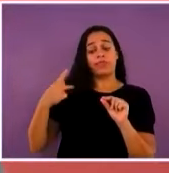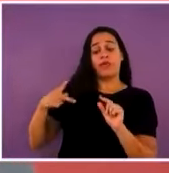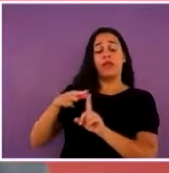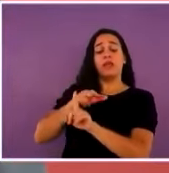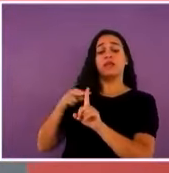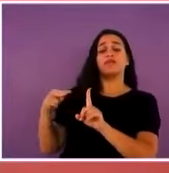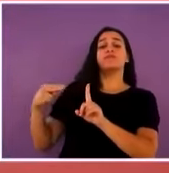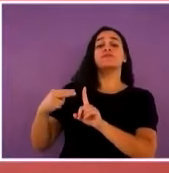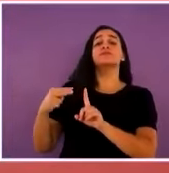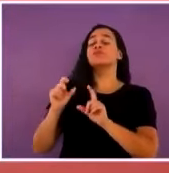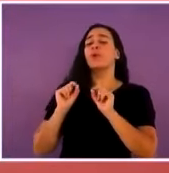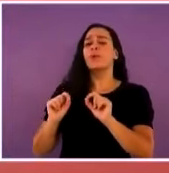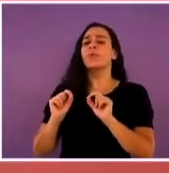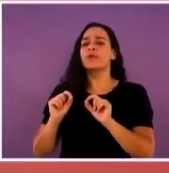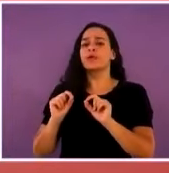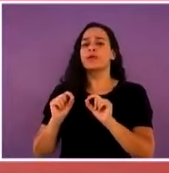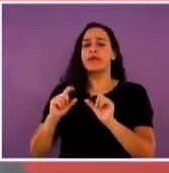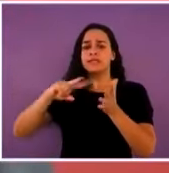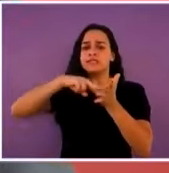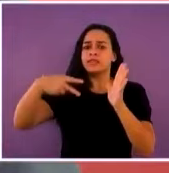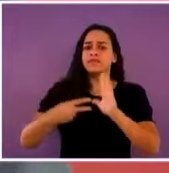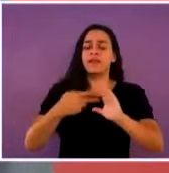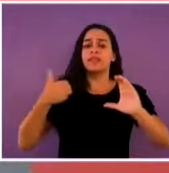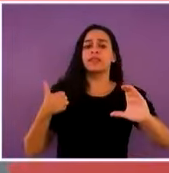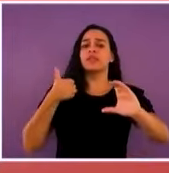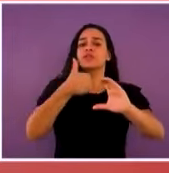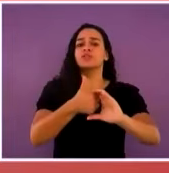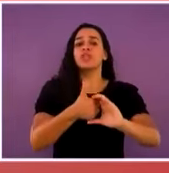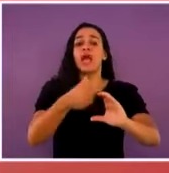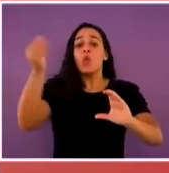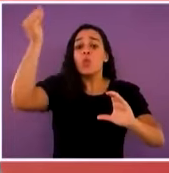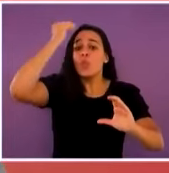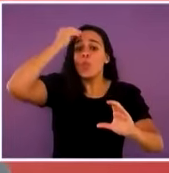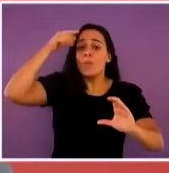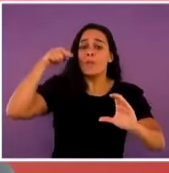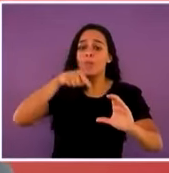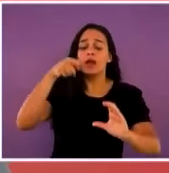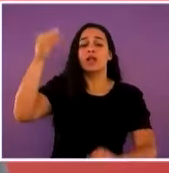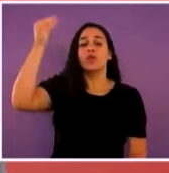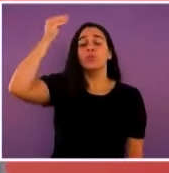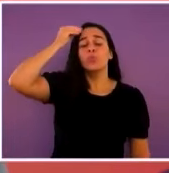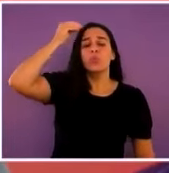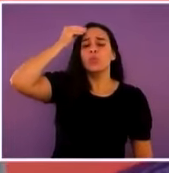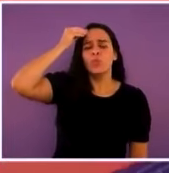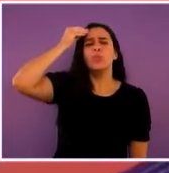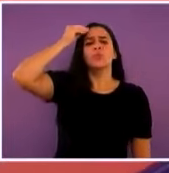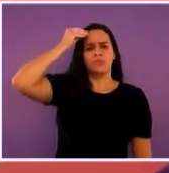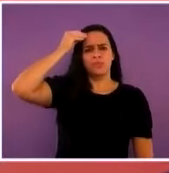Bergoglio, o protestantismo deve ser considerado culpado do